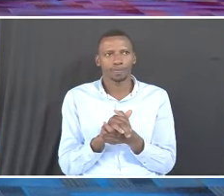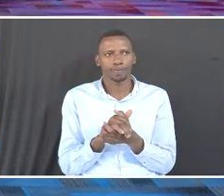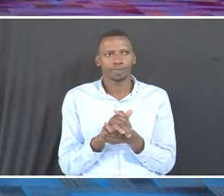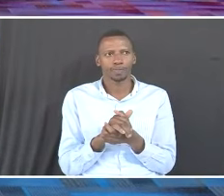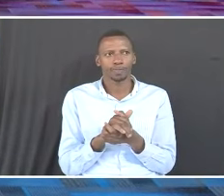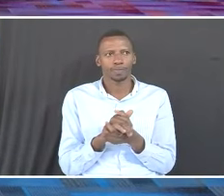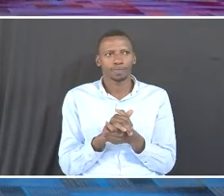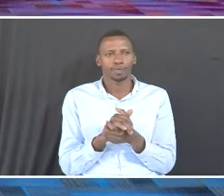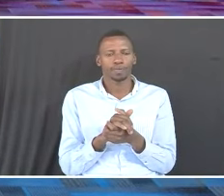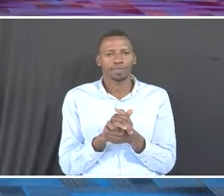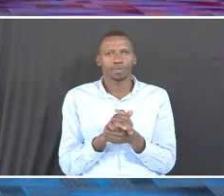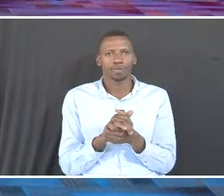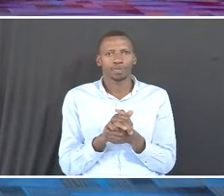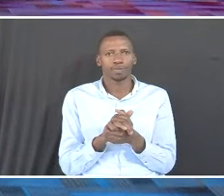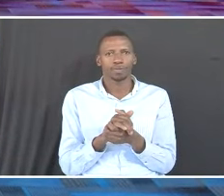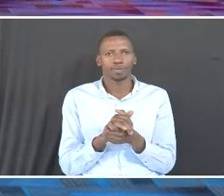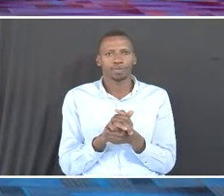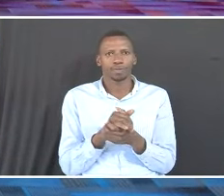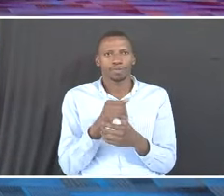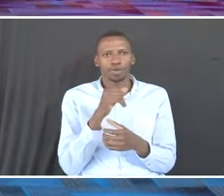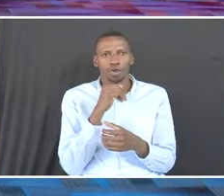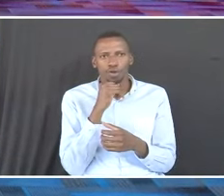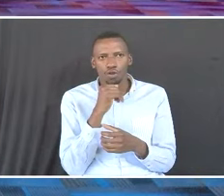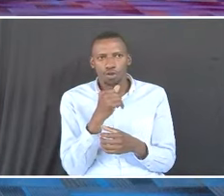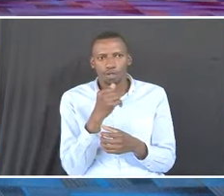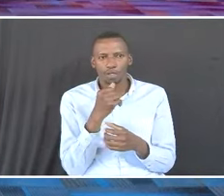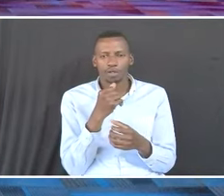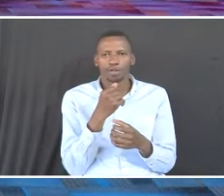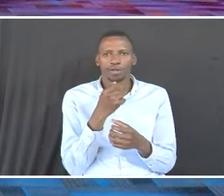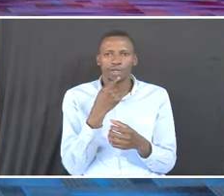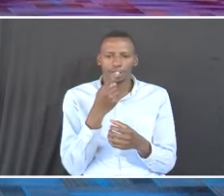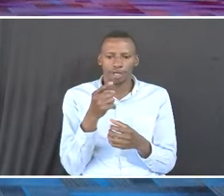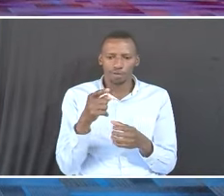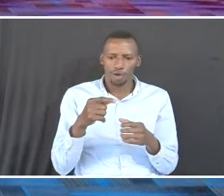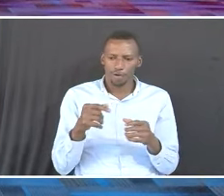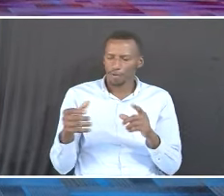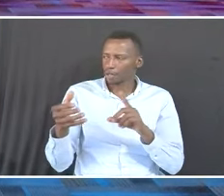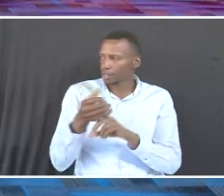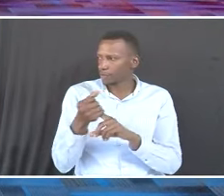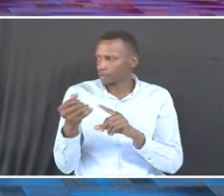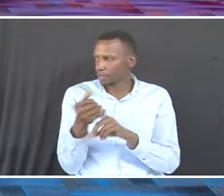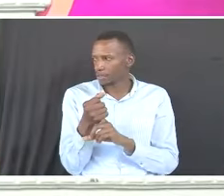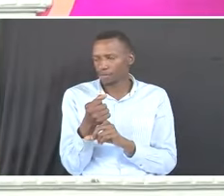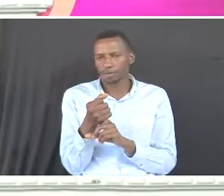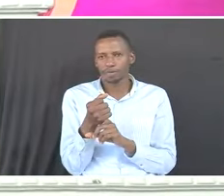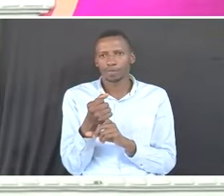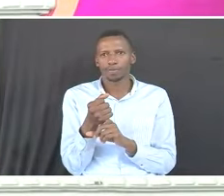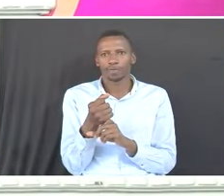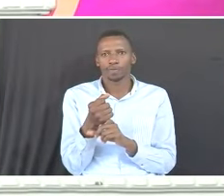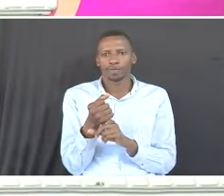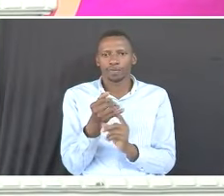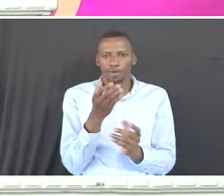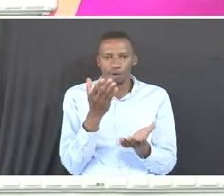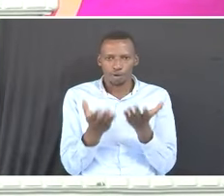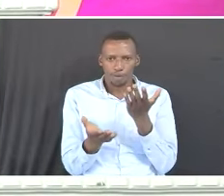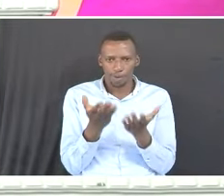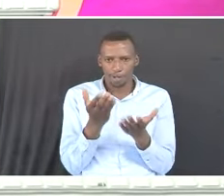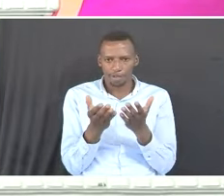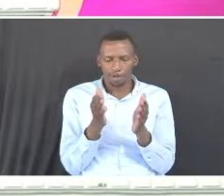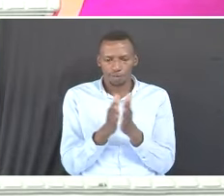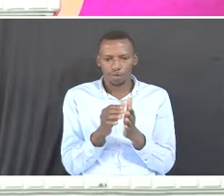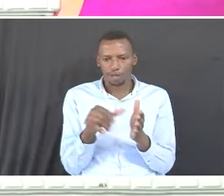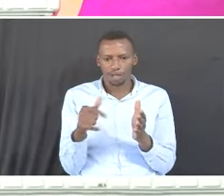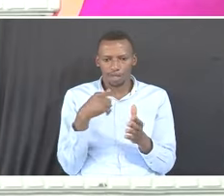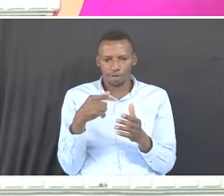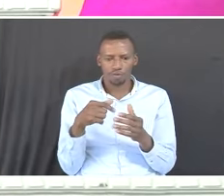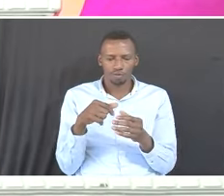Do not stay in the plane of your achievements. Do not stay in the plane of your above average family in comparison with those around you. You